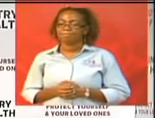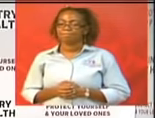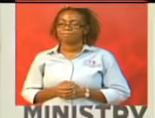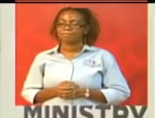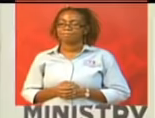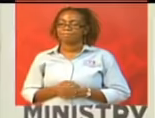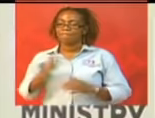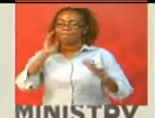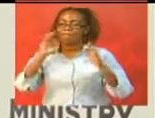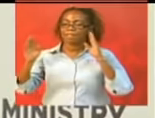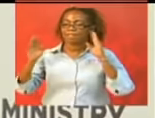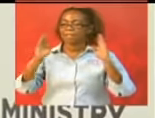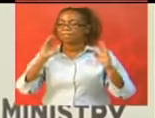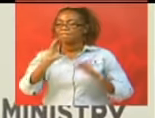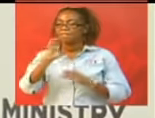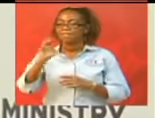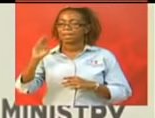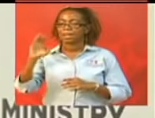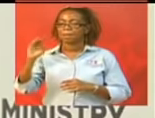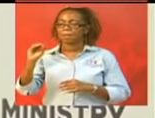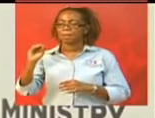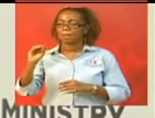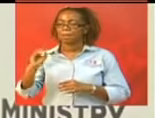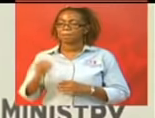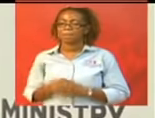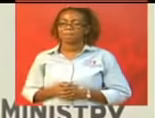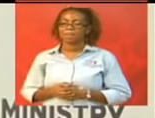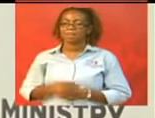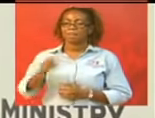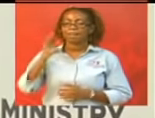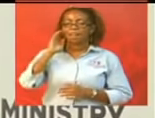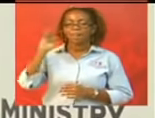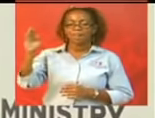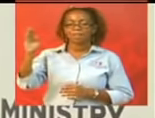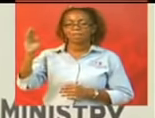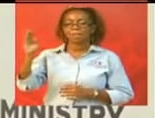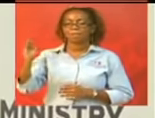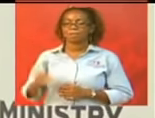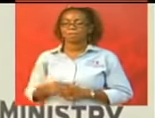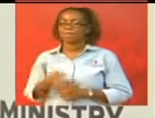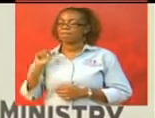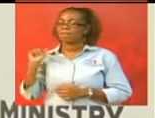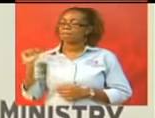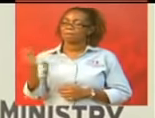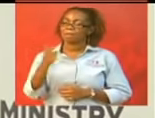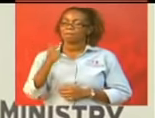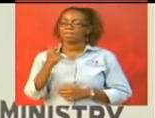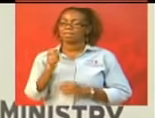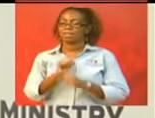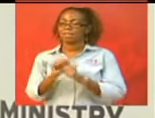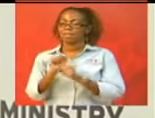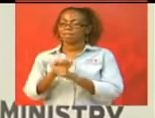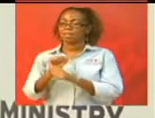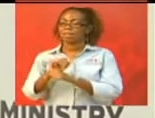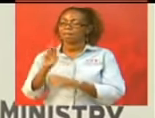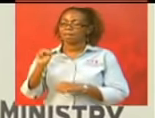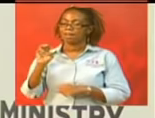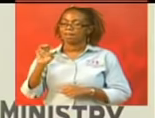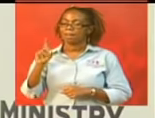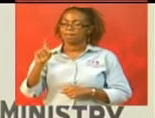Parasram, the Manager GIS, Mr. Roshan Siram Singh, the Senior